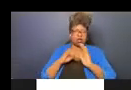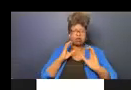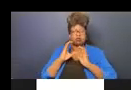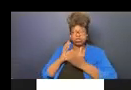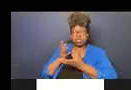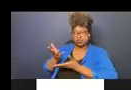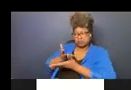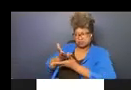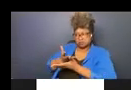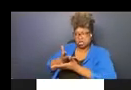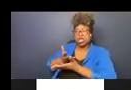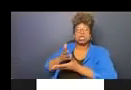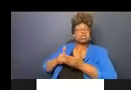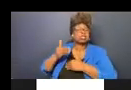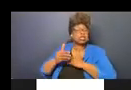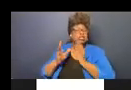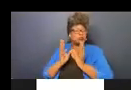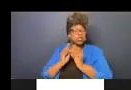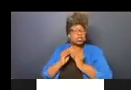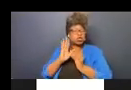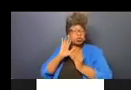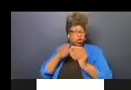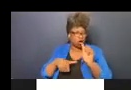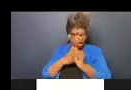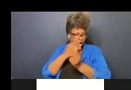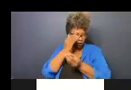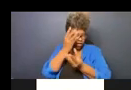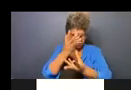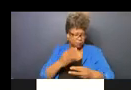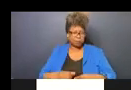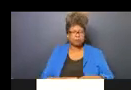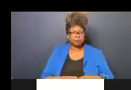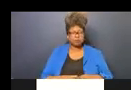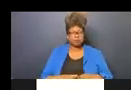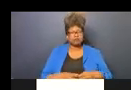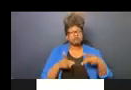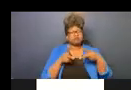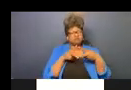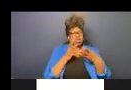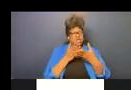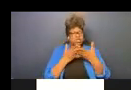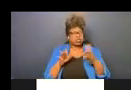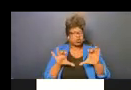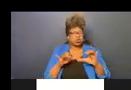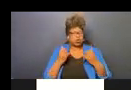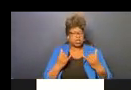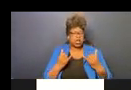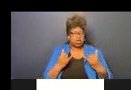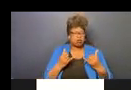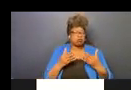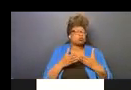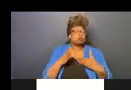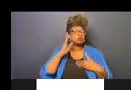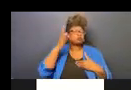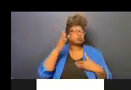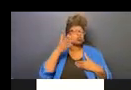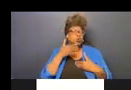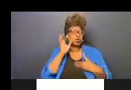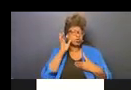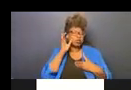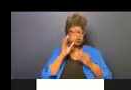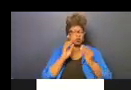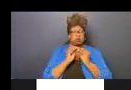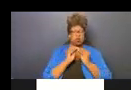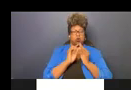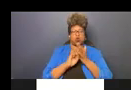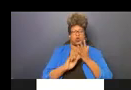that during our next meeting. So that's just a couple of the things that we're doing, and I think you'll hear about more of those in